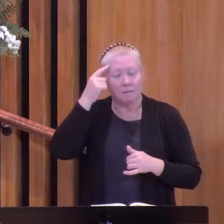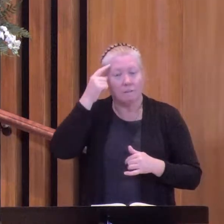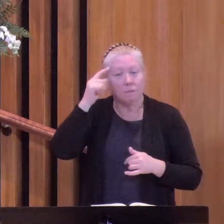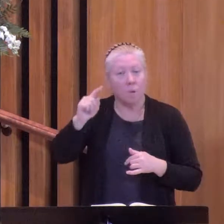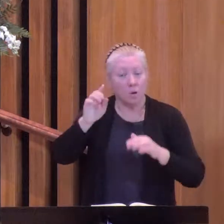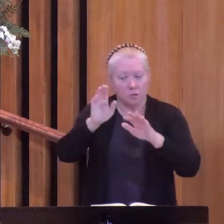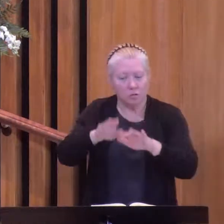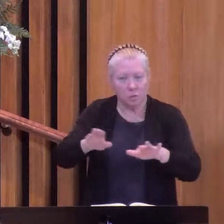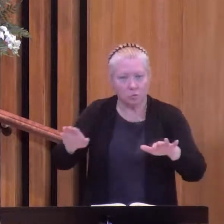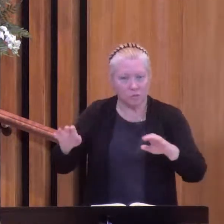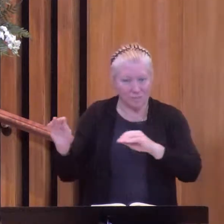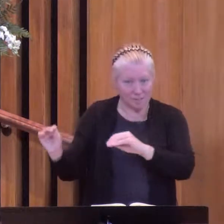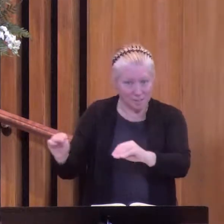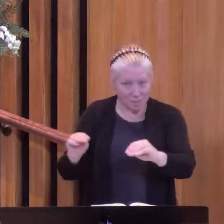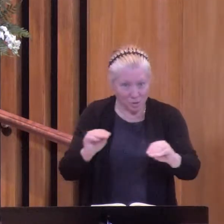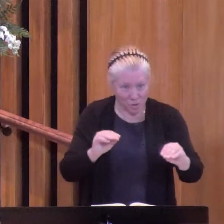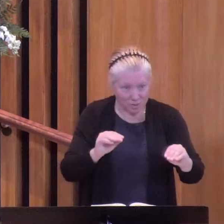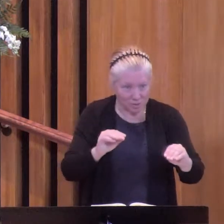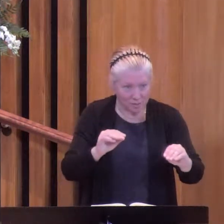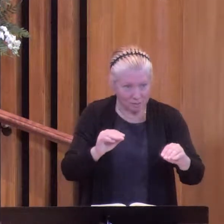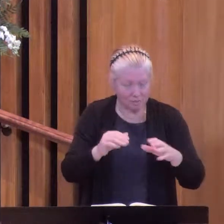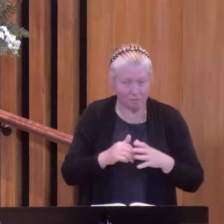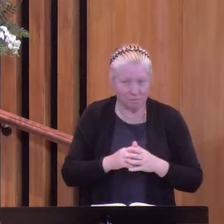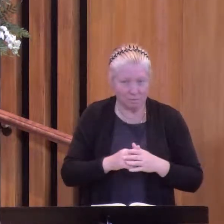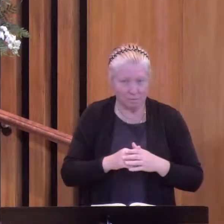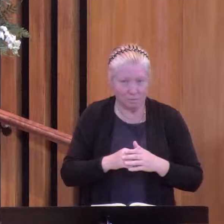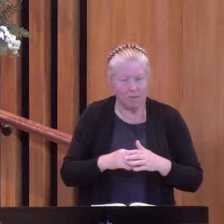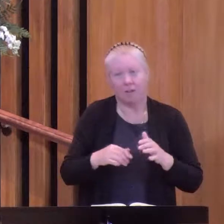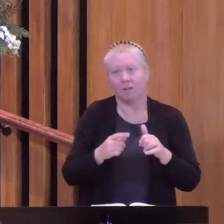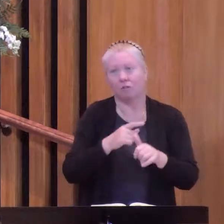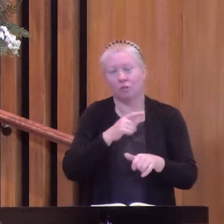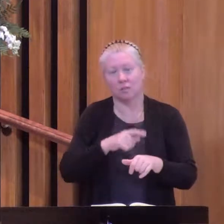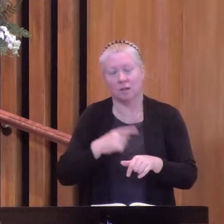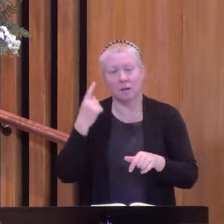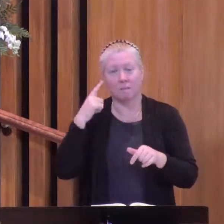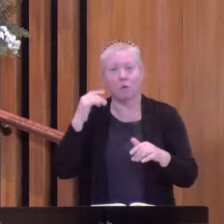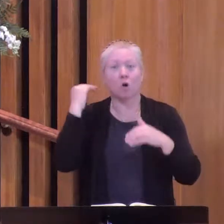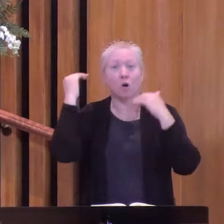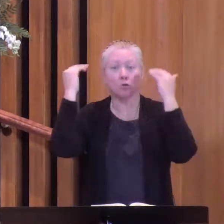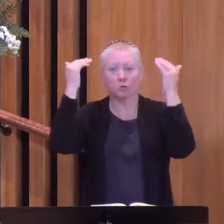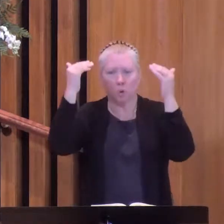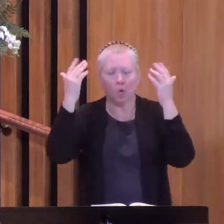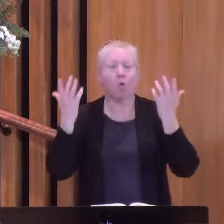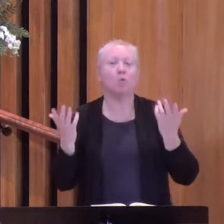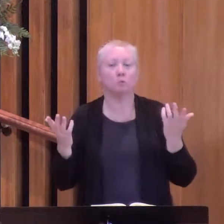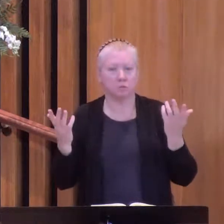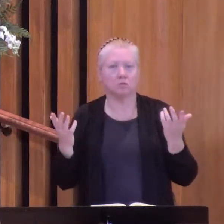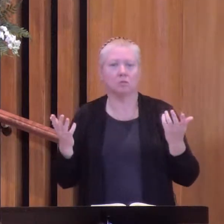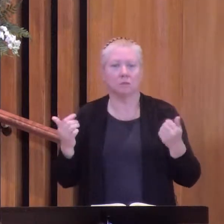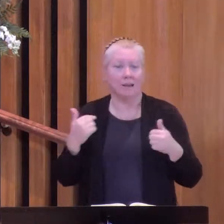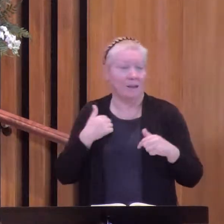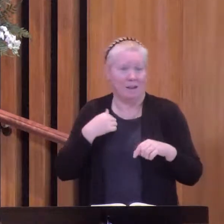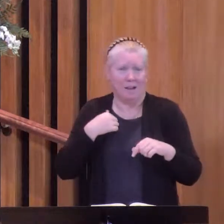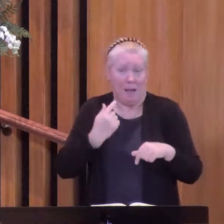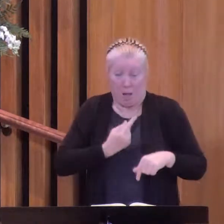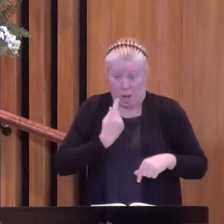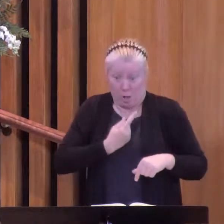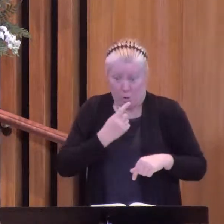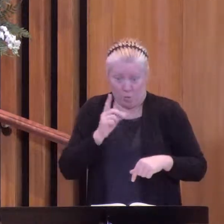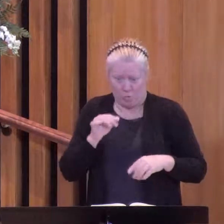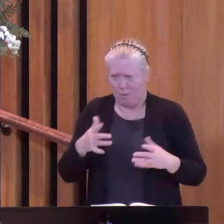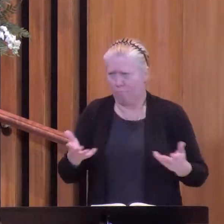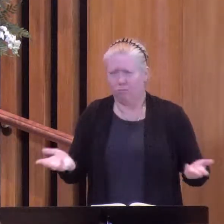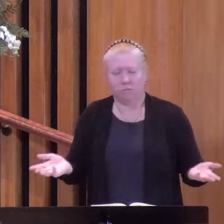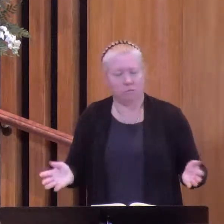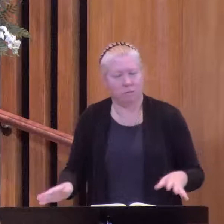and time to come in our adults. And I can't do that alone. I rely on staff